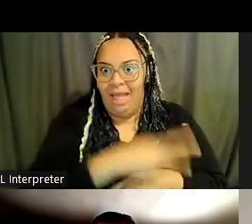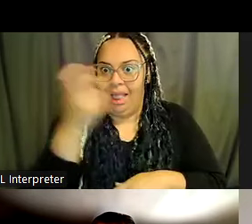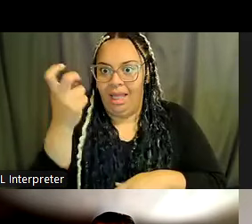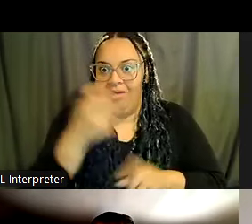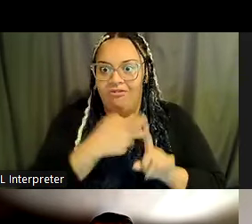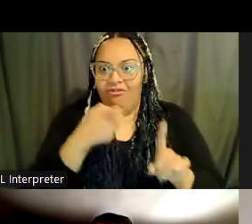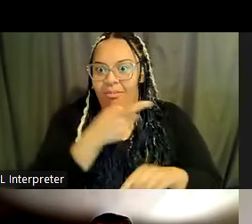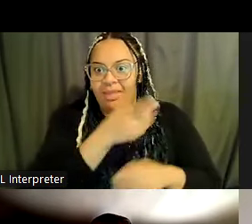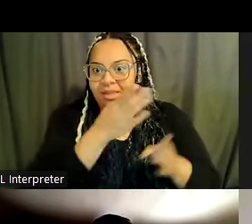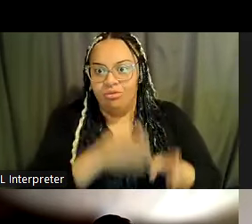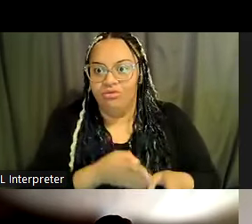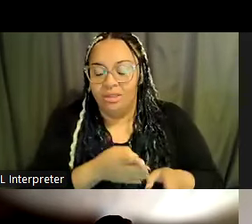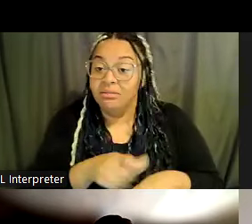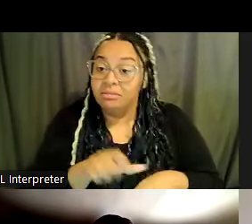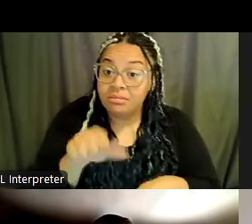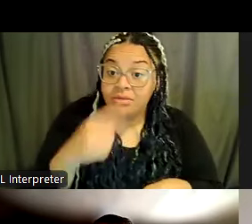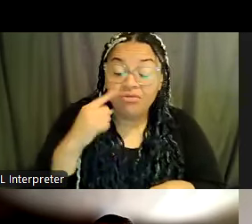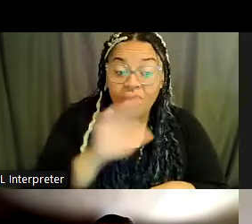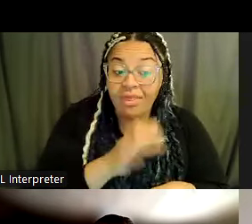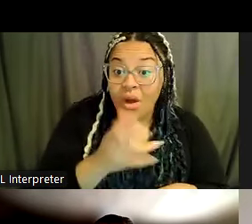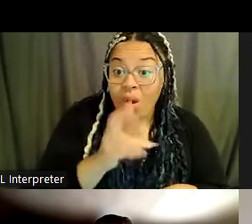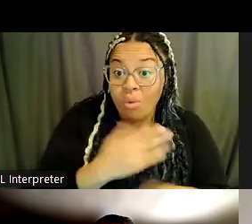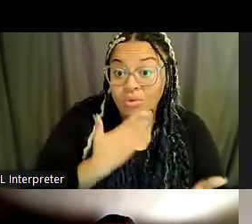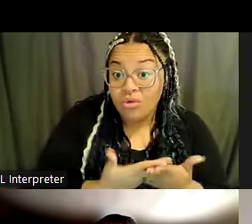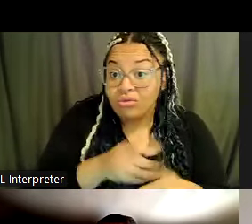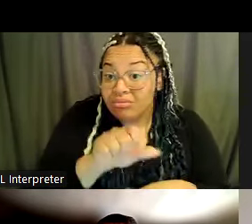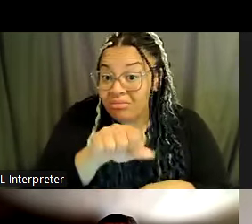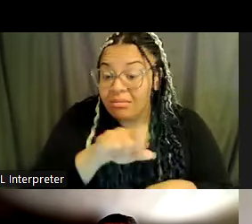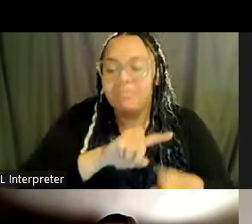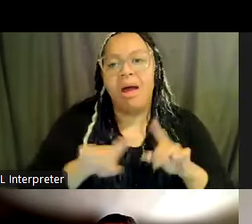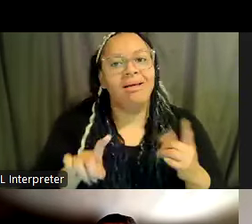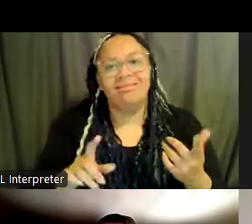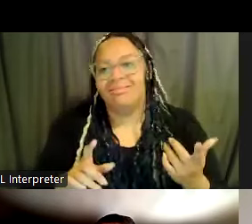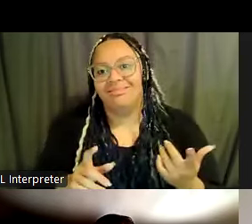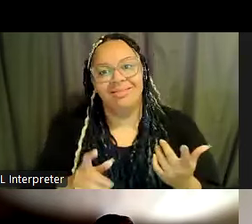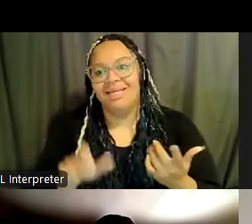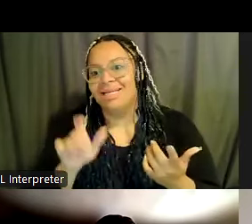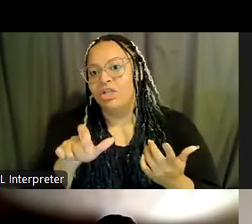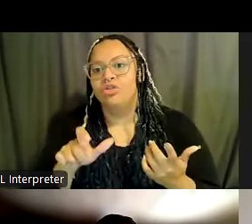person. Even though it's for their own good, they need to be